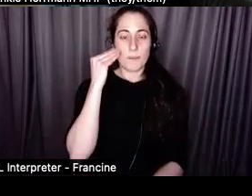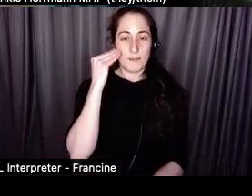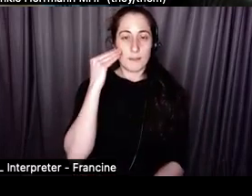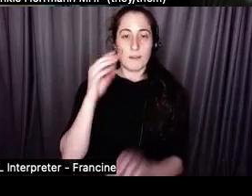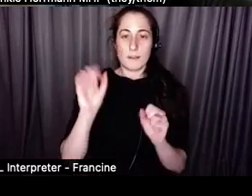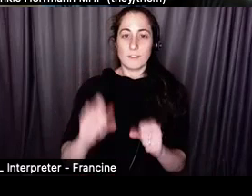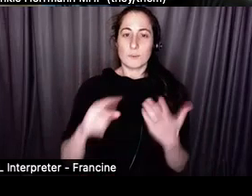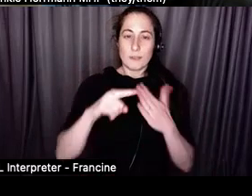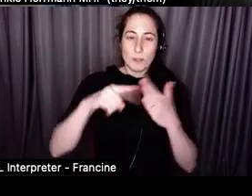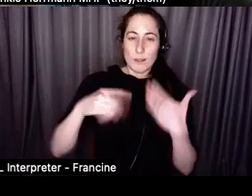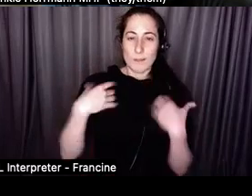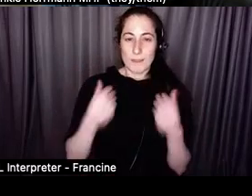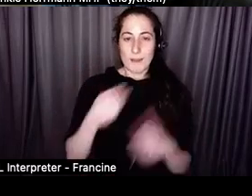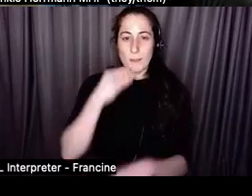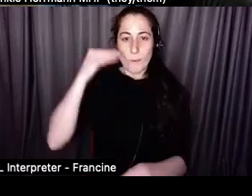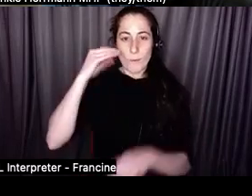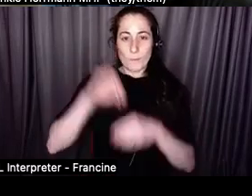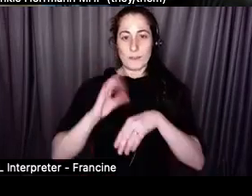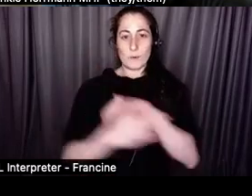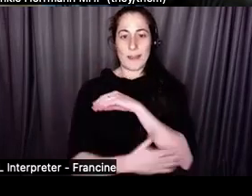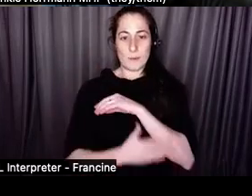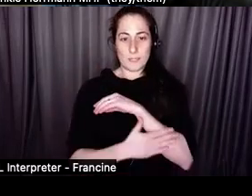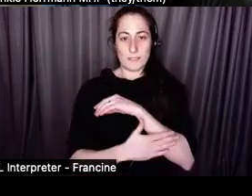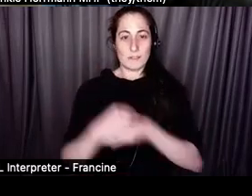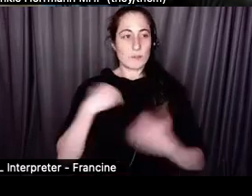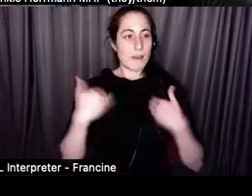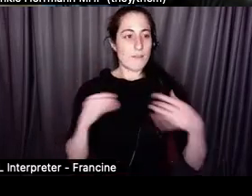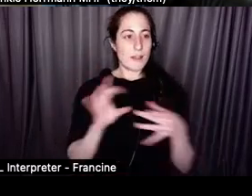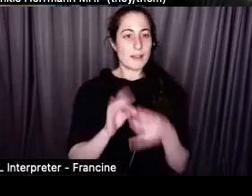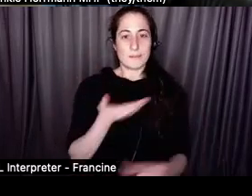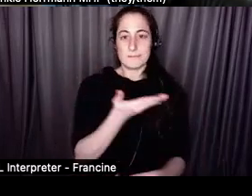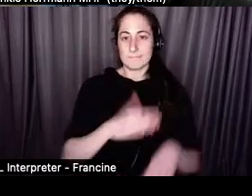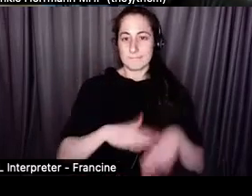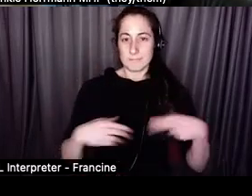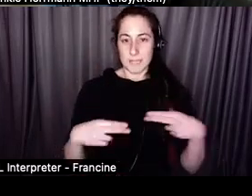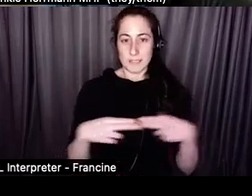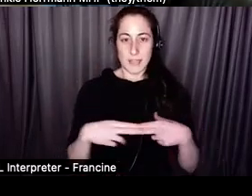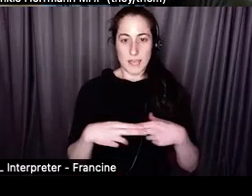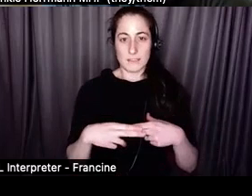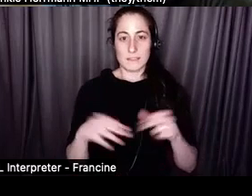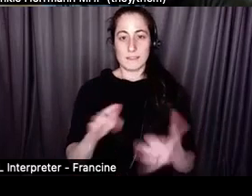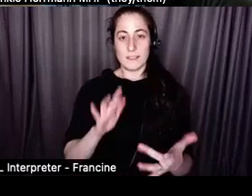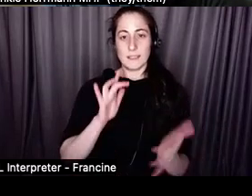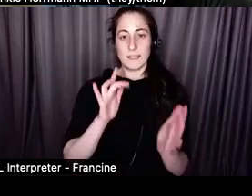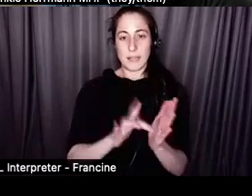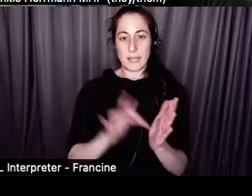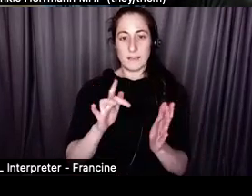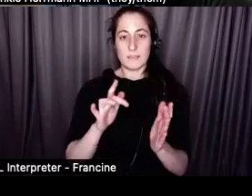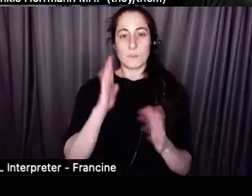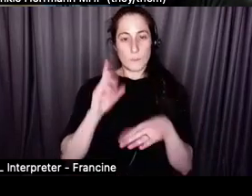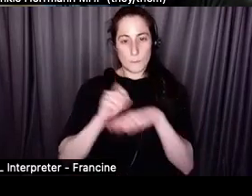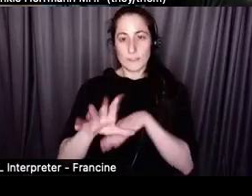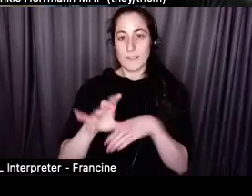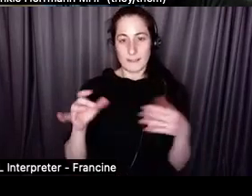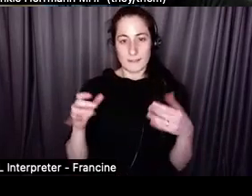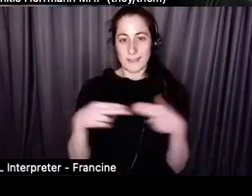health homes in your county. And I have a link here in the slides that you can click on when we send the slides out,